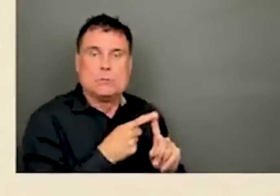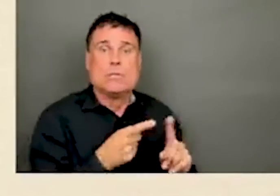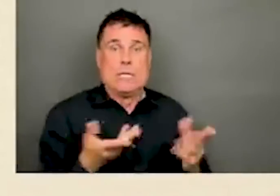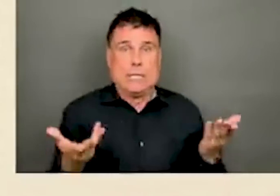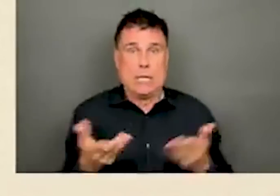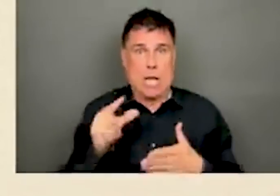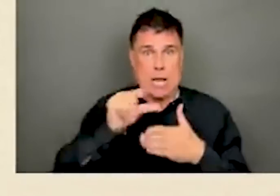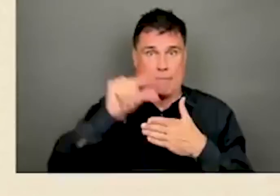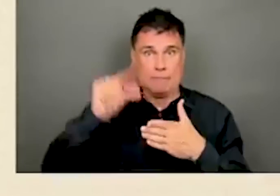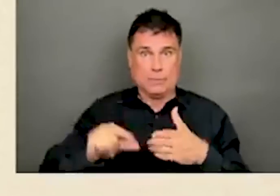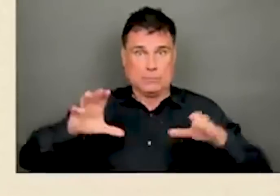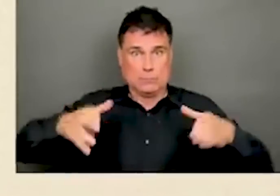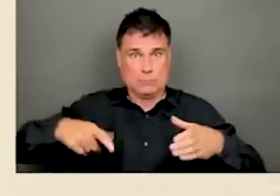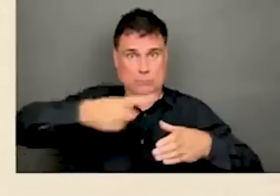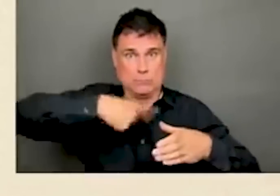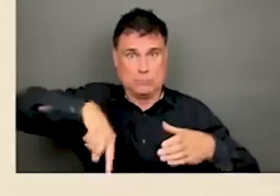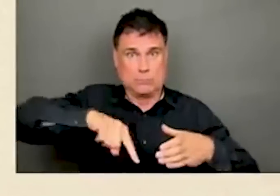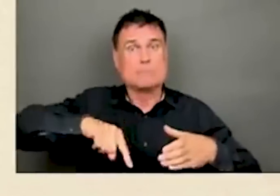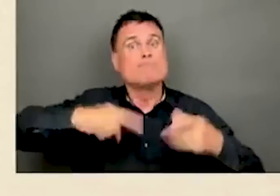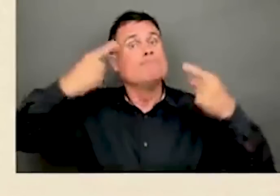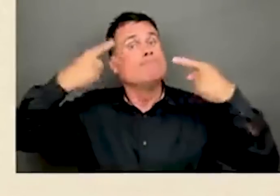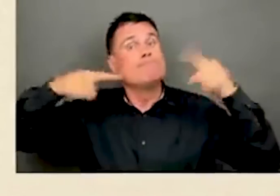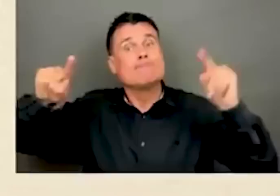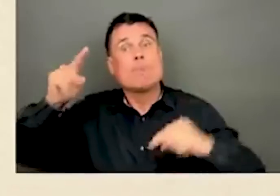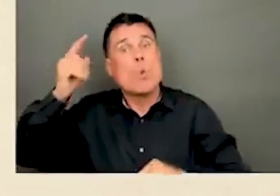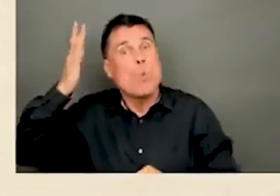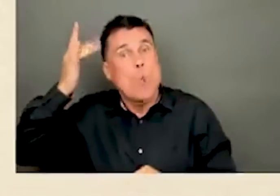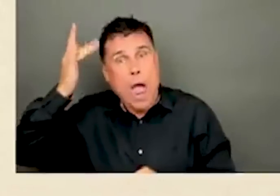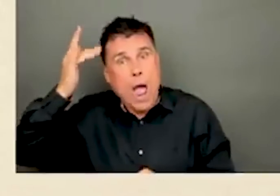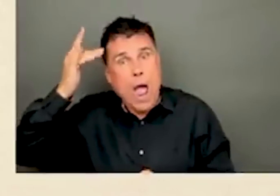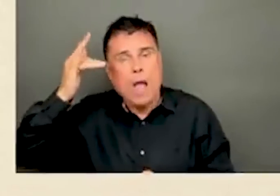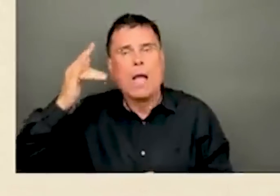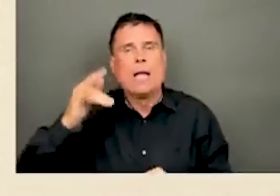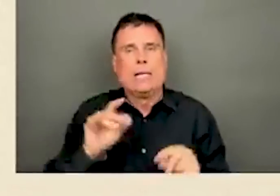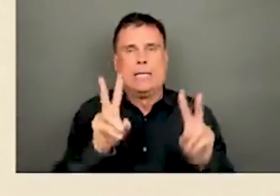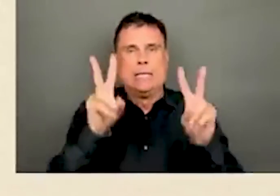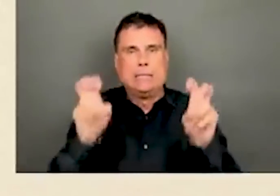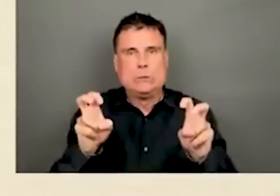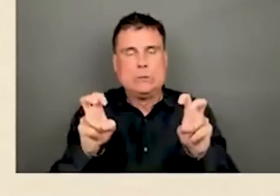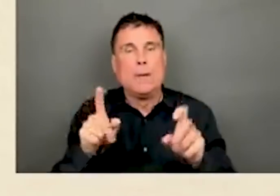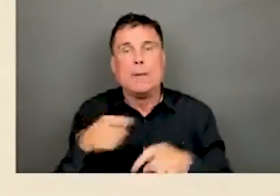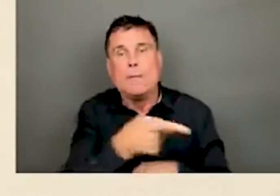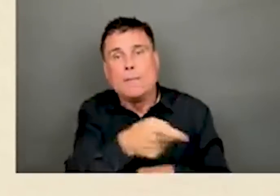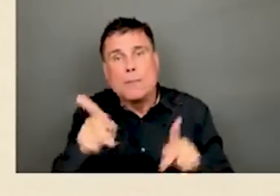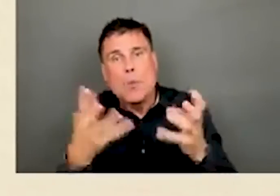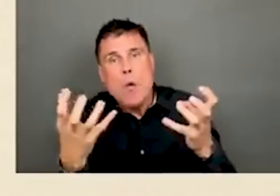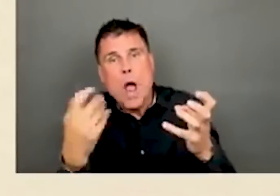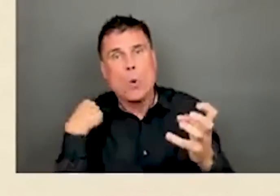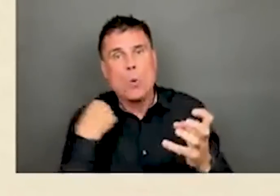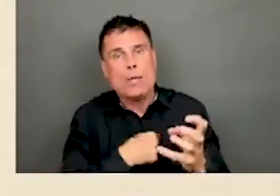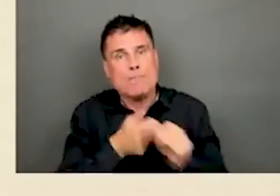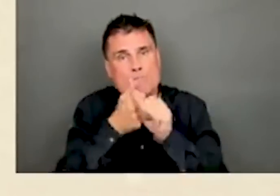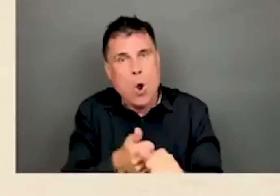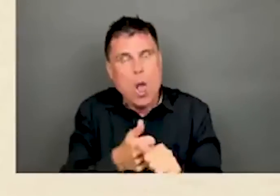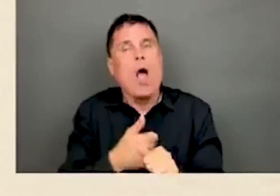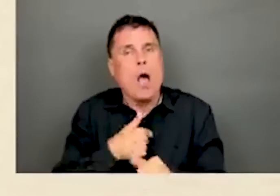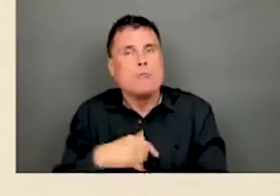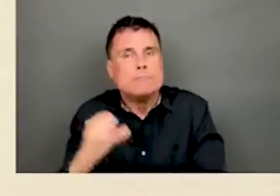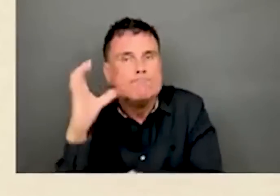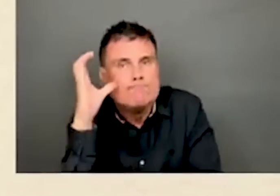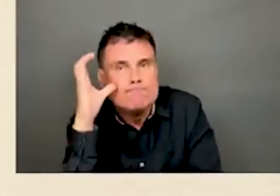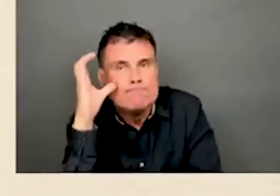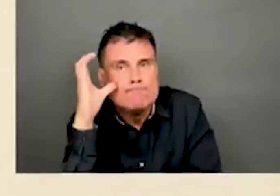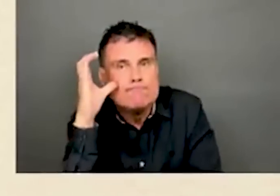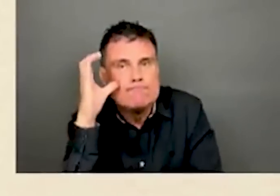been focusing on the issues that matter to people. We've been responsive. We've brought our values, which I believe are mainstream